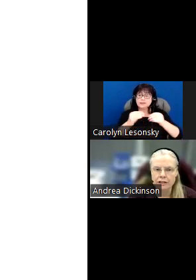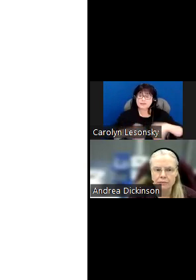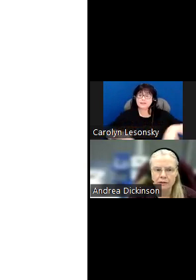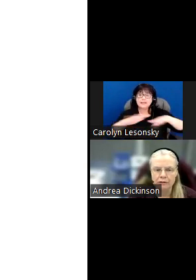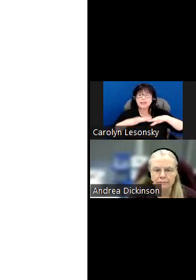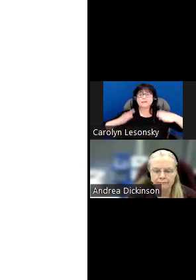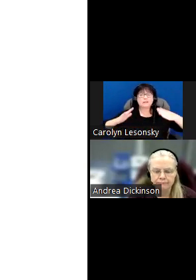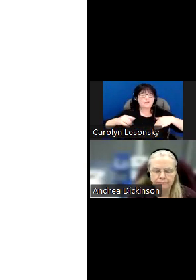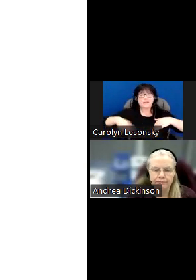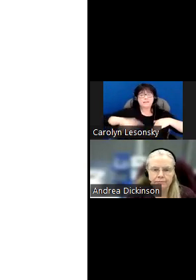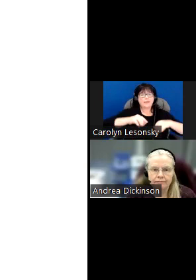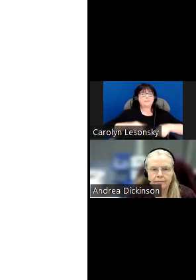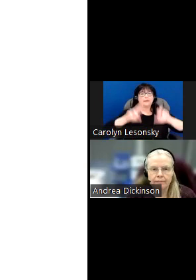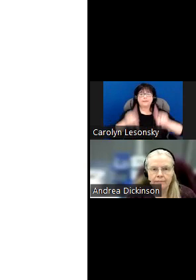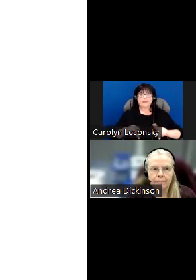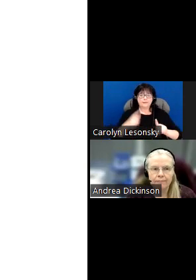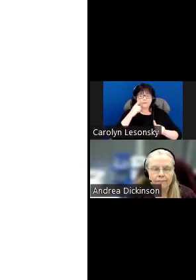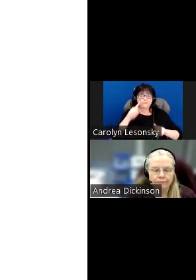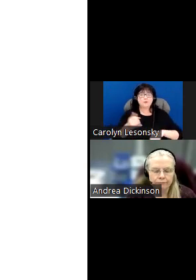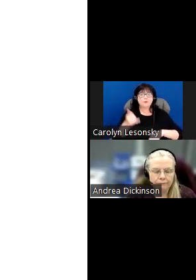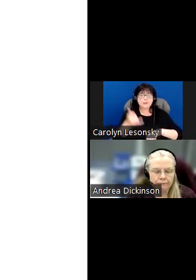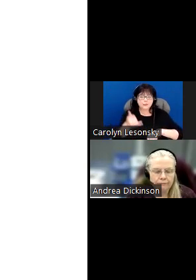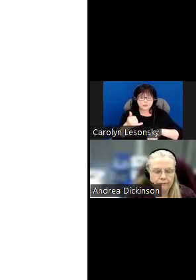First Nations people.